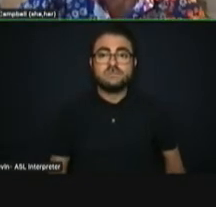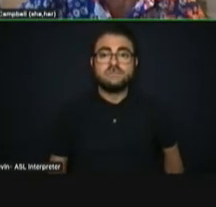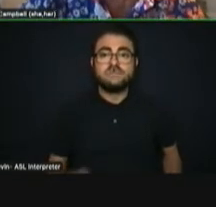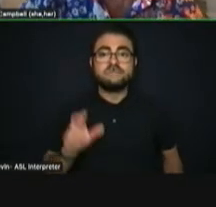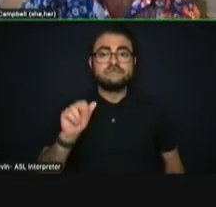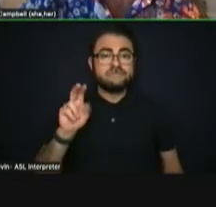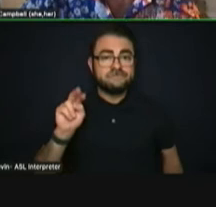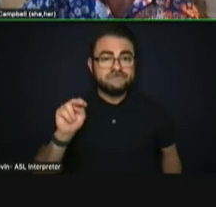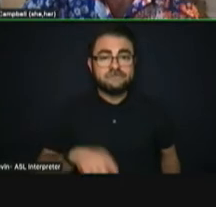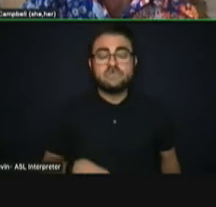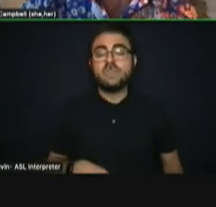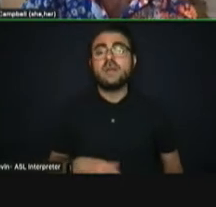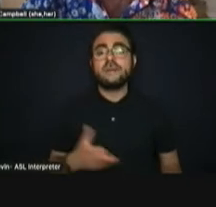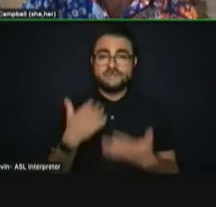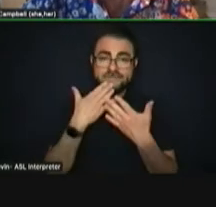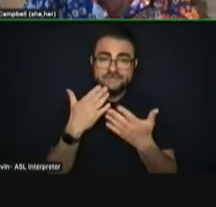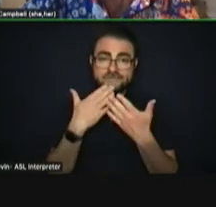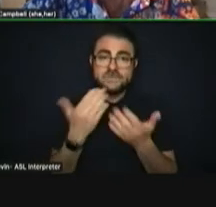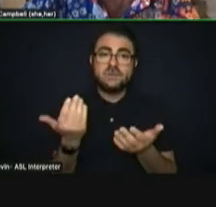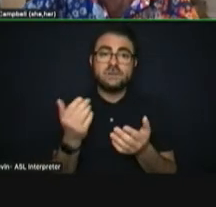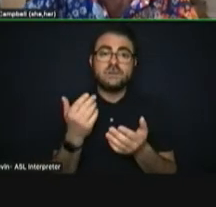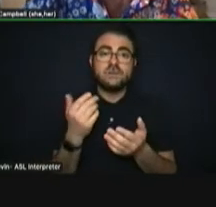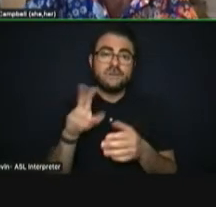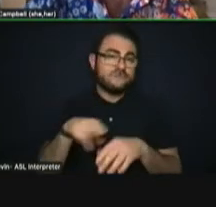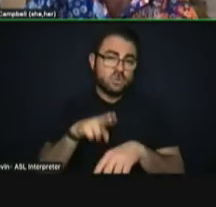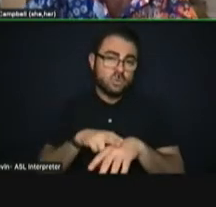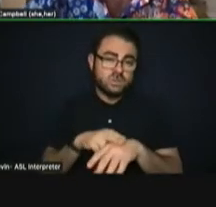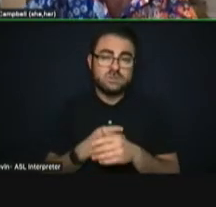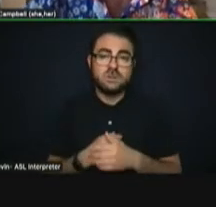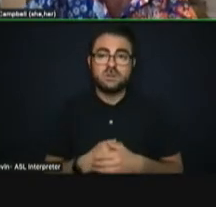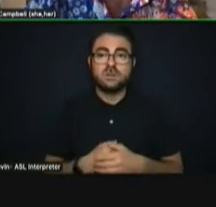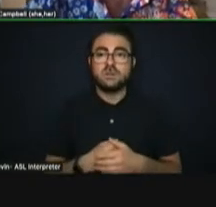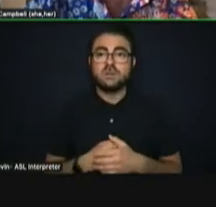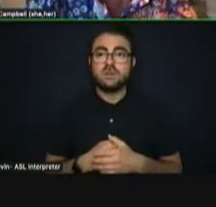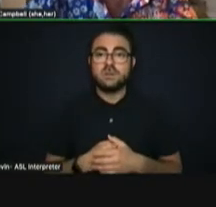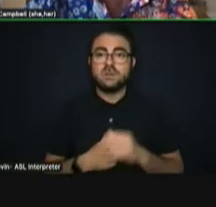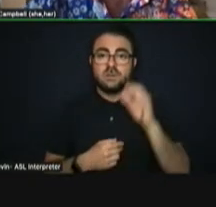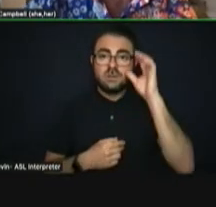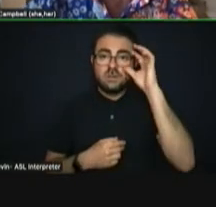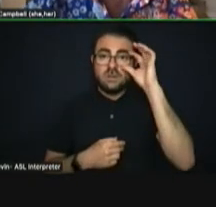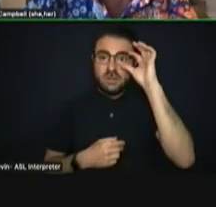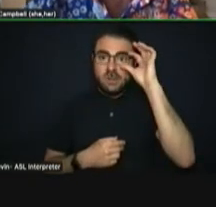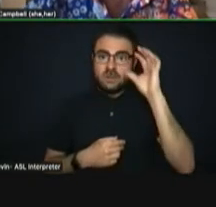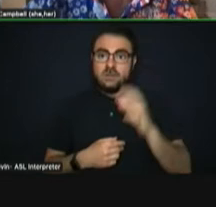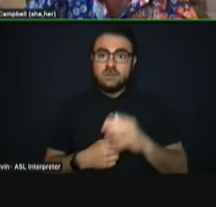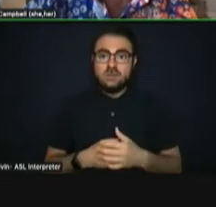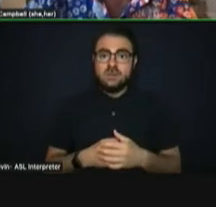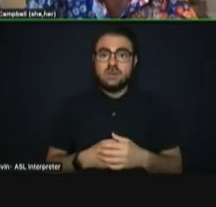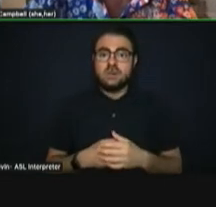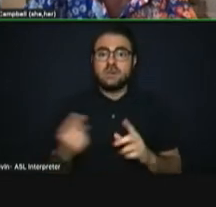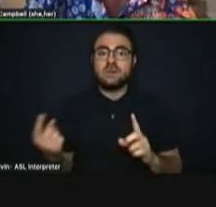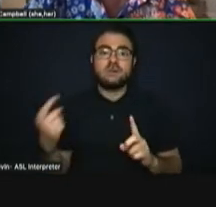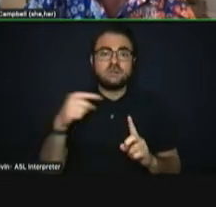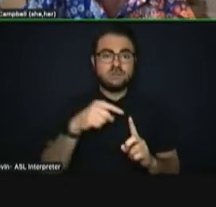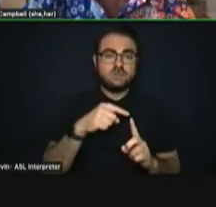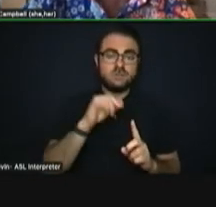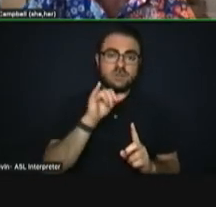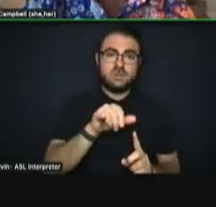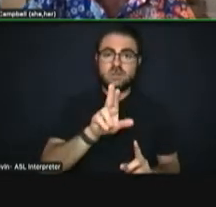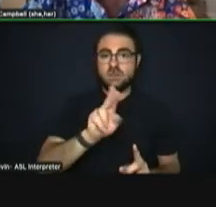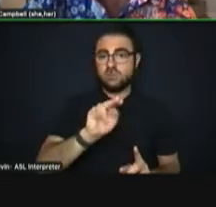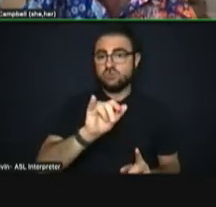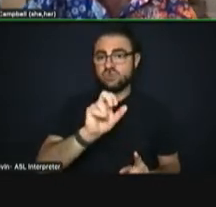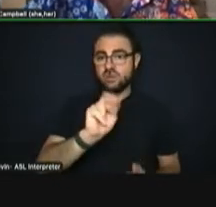you, of course. And I just, you know, go back to something, you know, the union, it would be interesting to